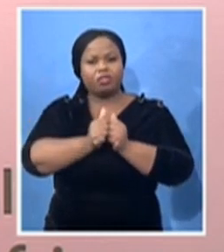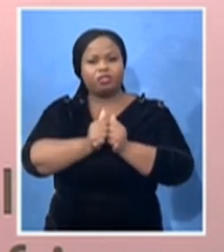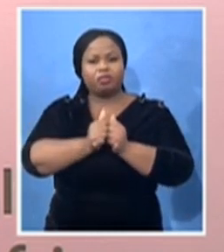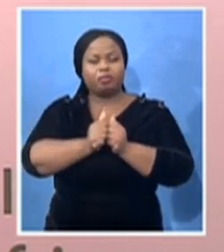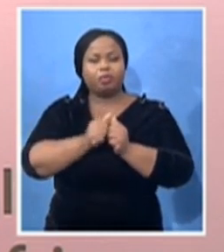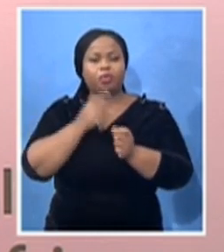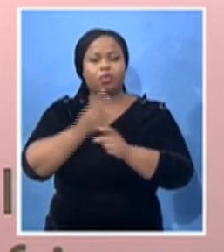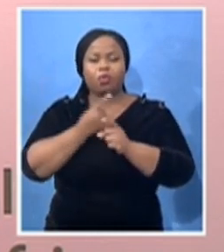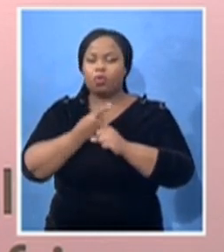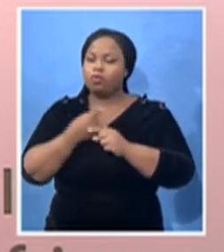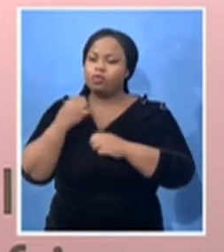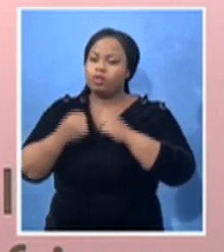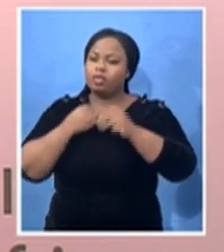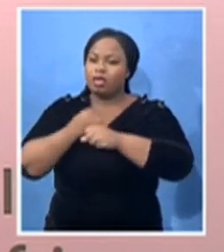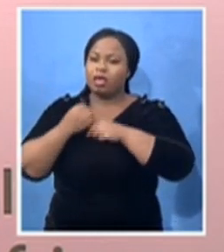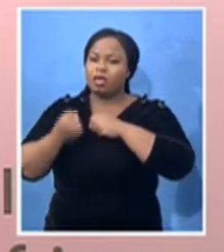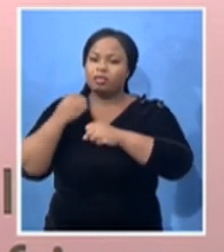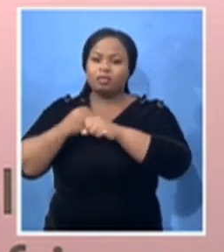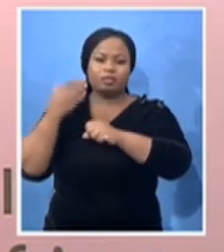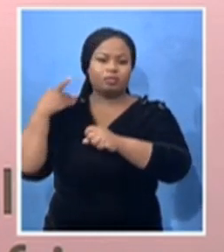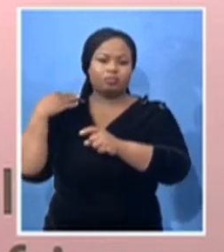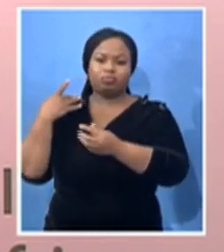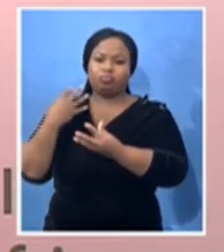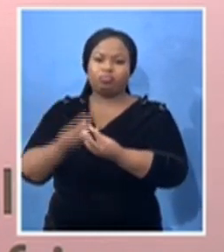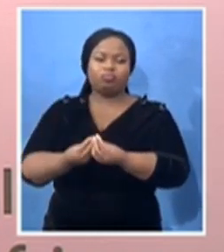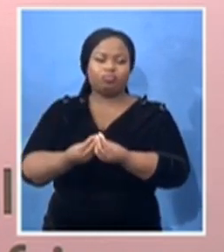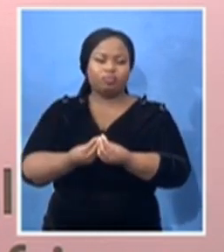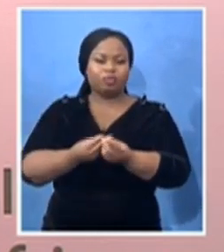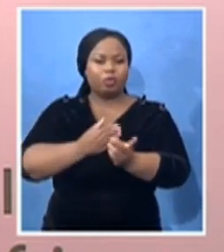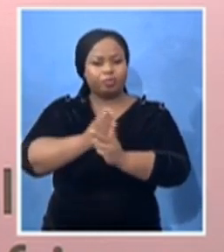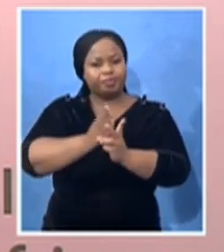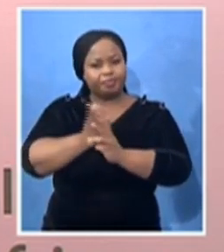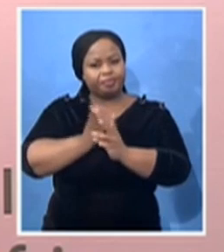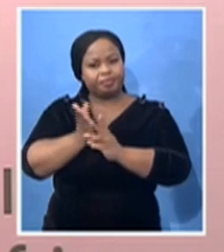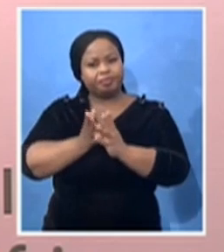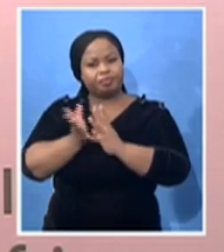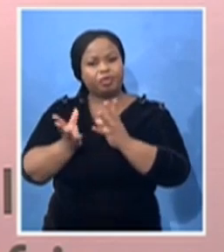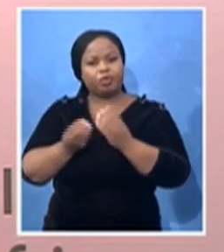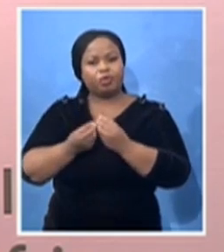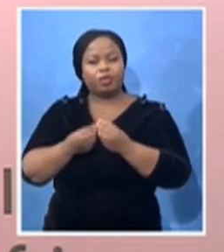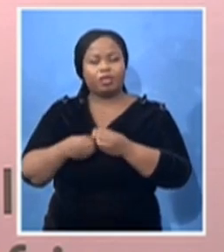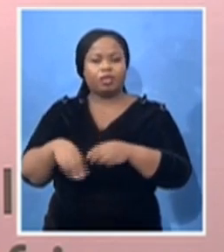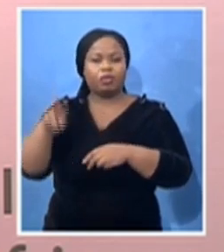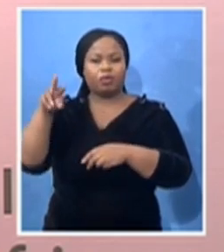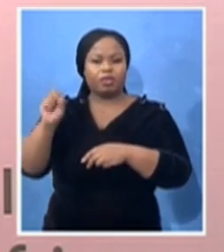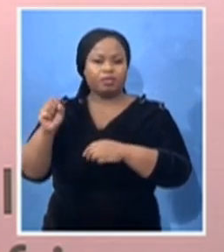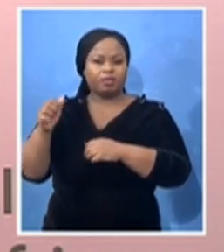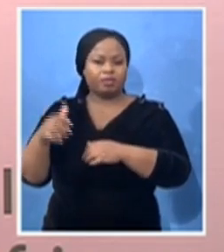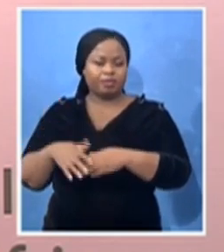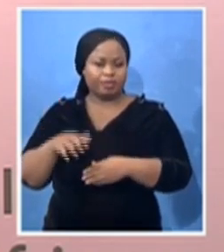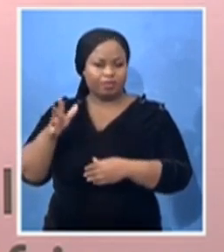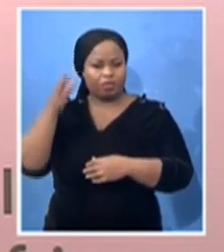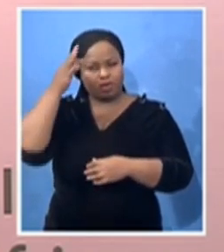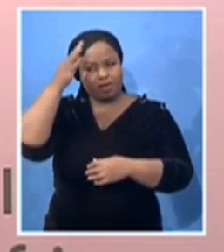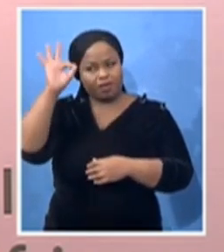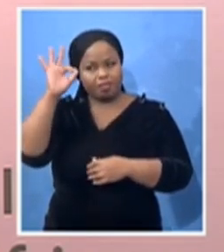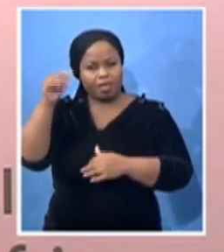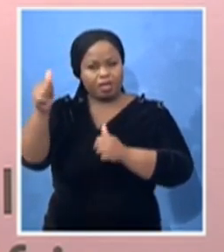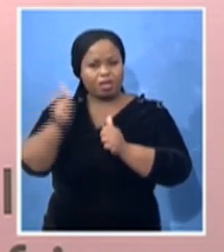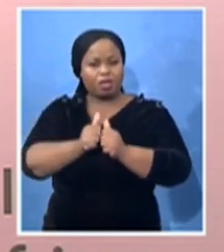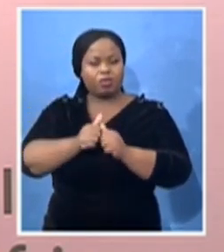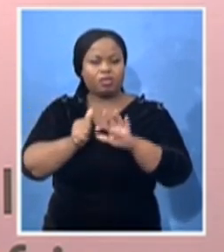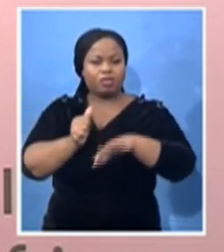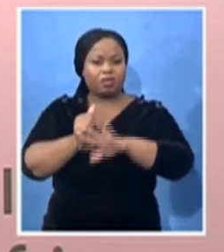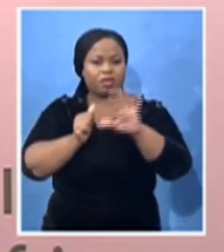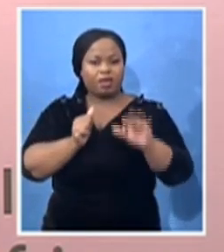areas together with the United States government. This